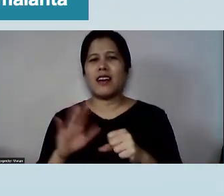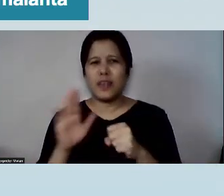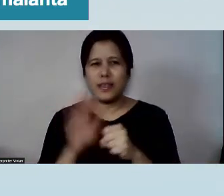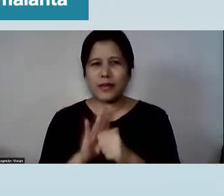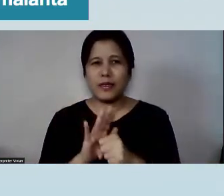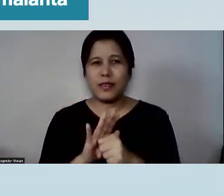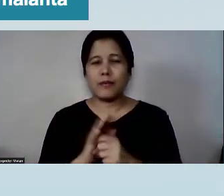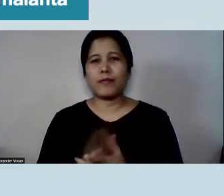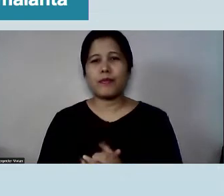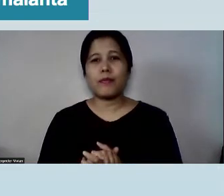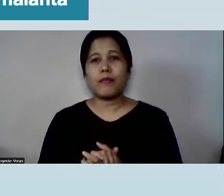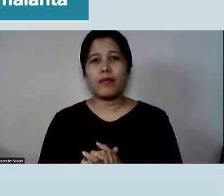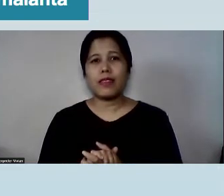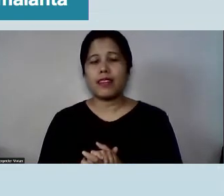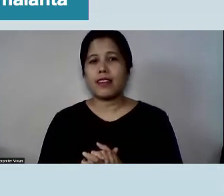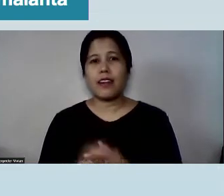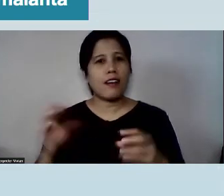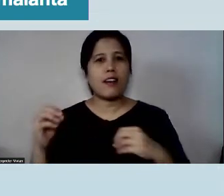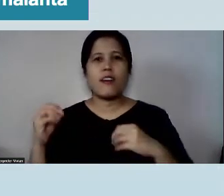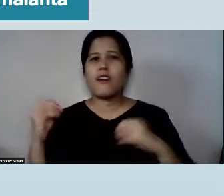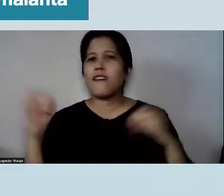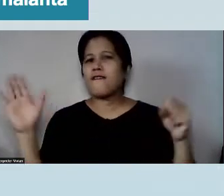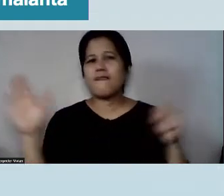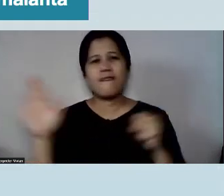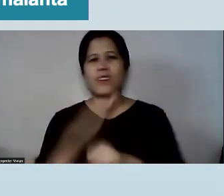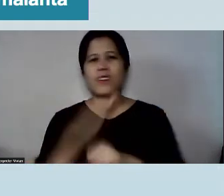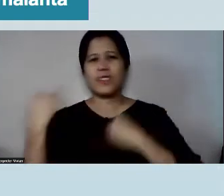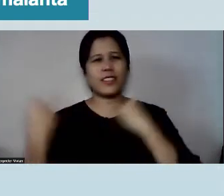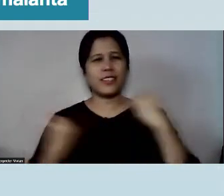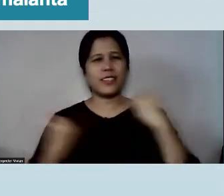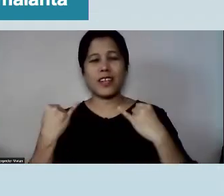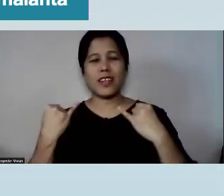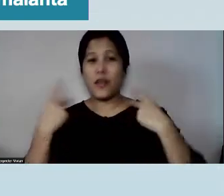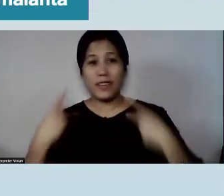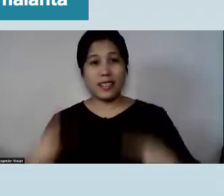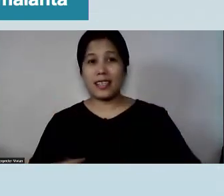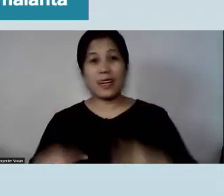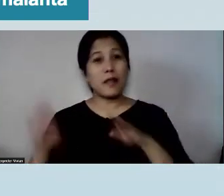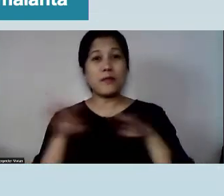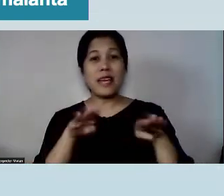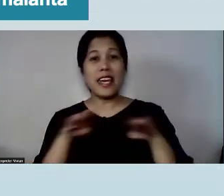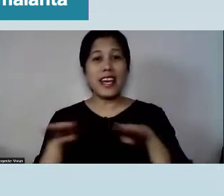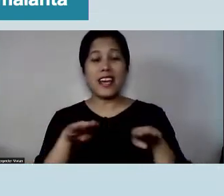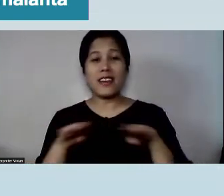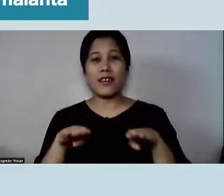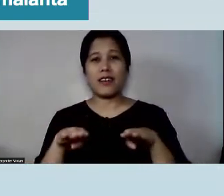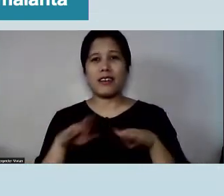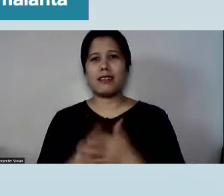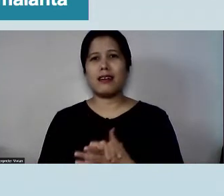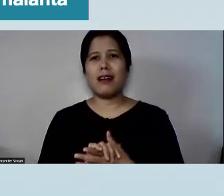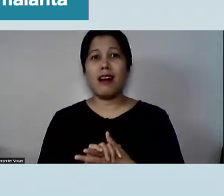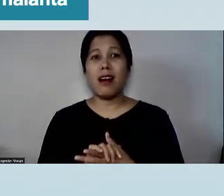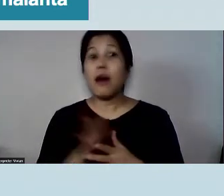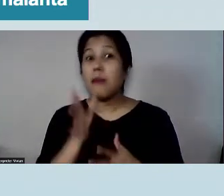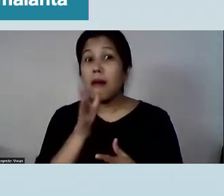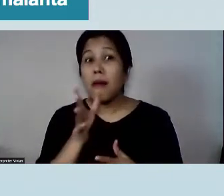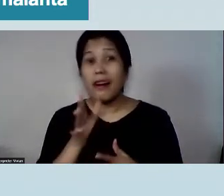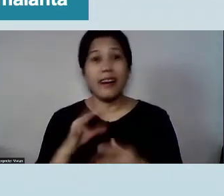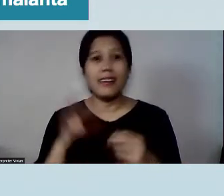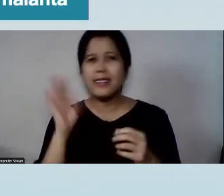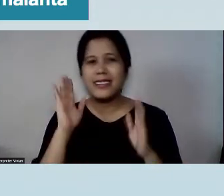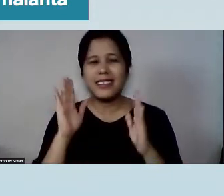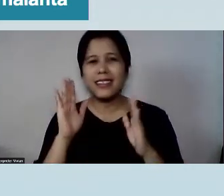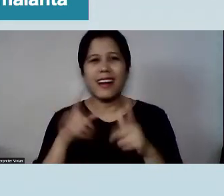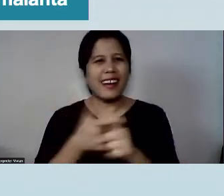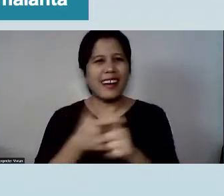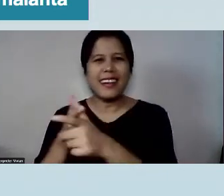as I mentioned, exuberant, full of joy, physically intrusive behaviors with both parents and siblings. Mom, talk to me. Okay, and running